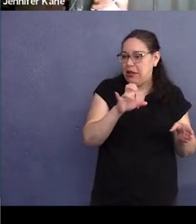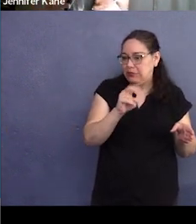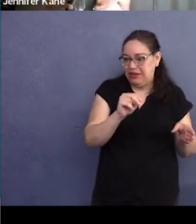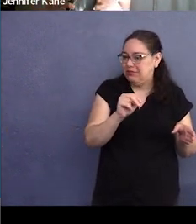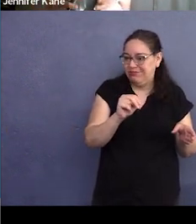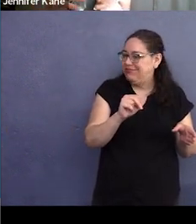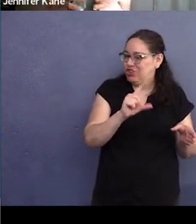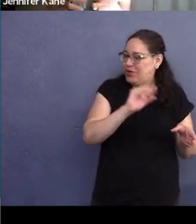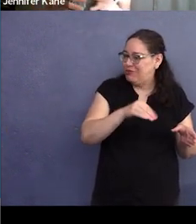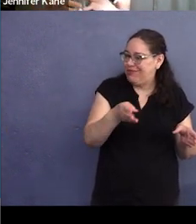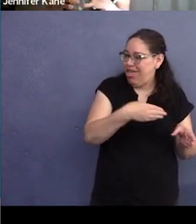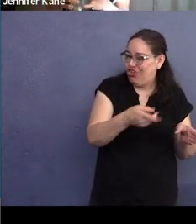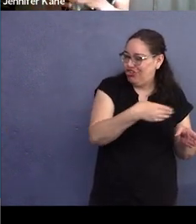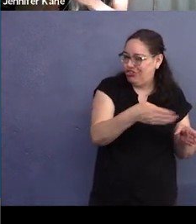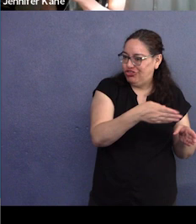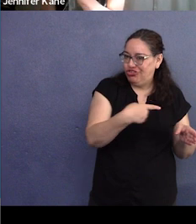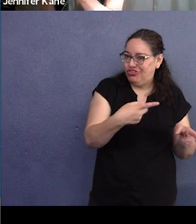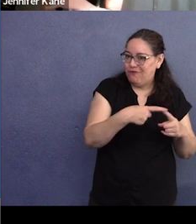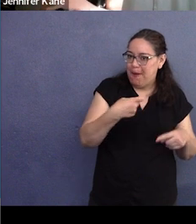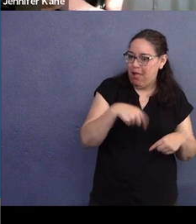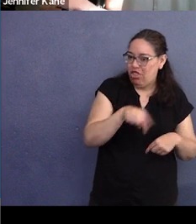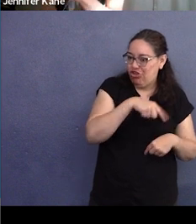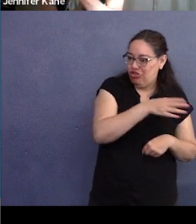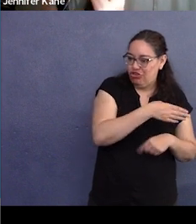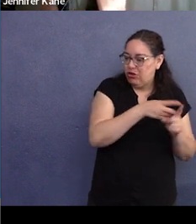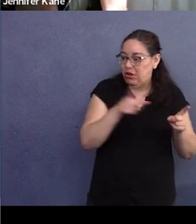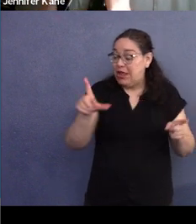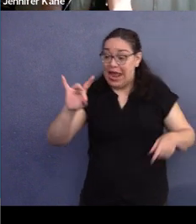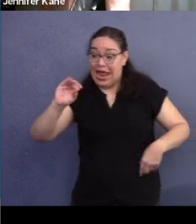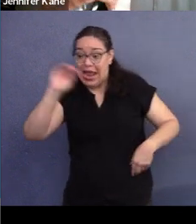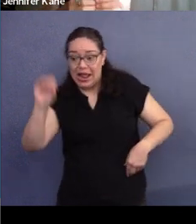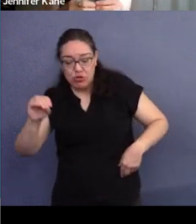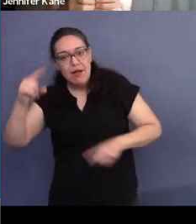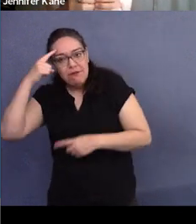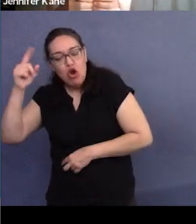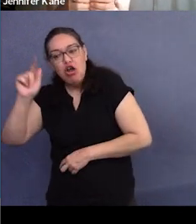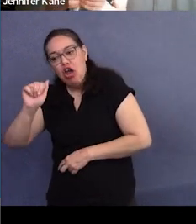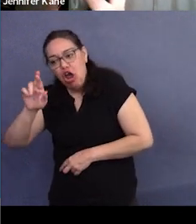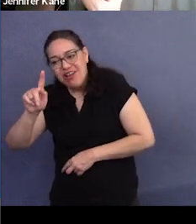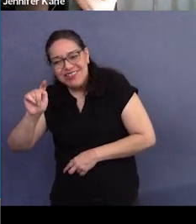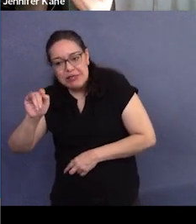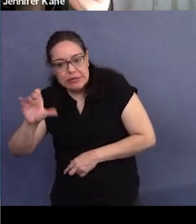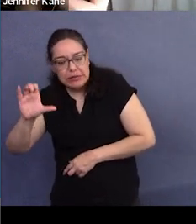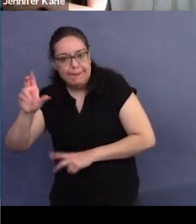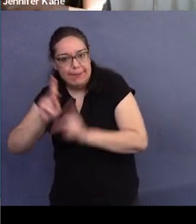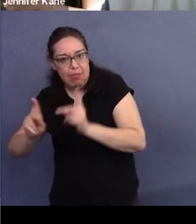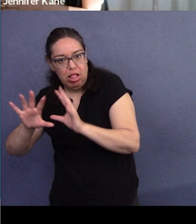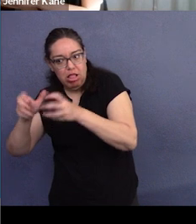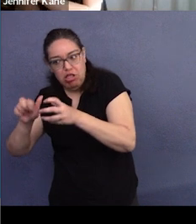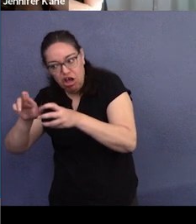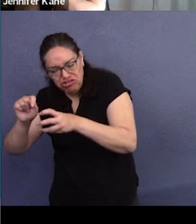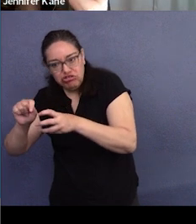people. It cannot be used for supplies, or even if that's part of the artistic production. That's